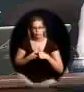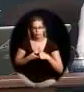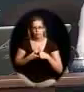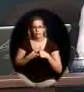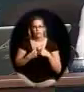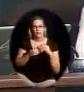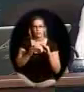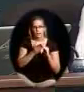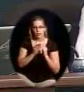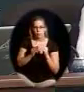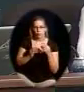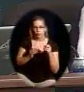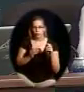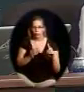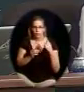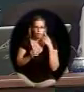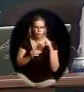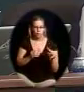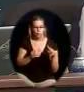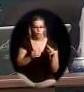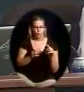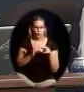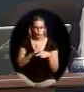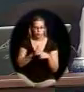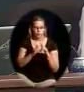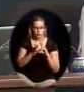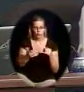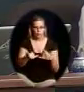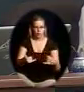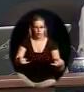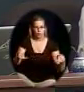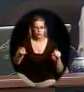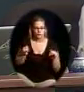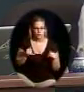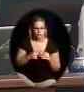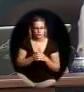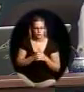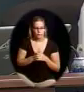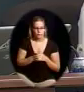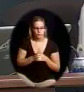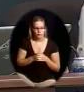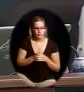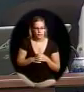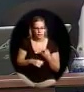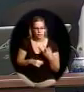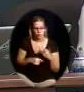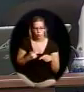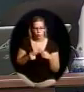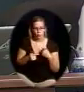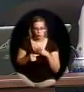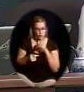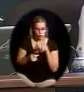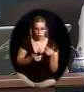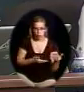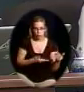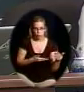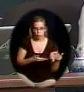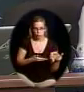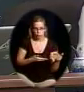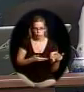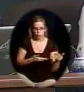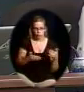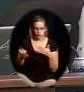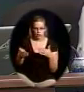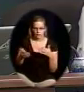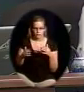boundary reviews, to give consideration to being able to do that where we don't bring multiple neighborhoods in together where they feel pitted against each